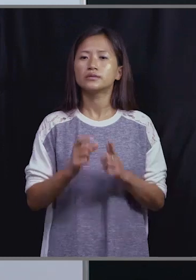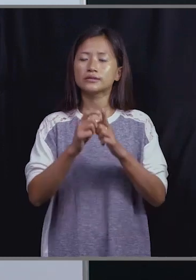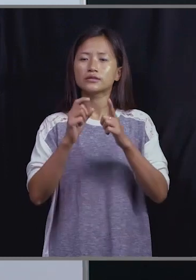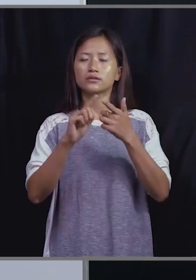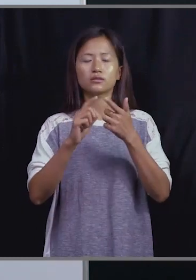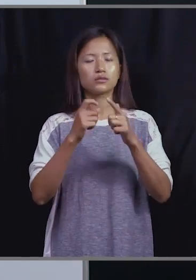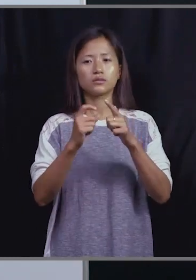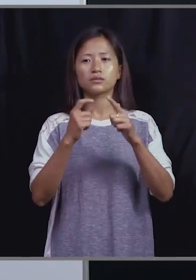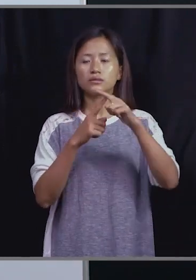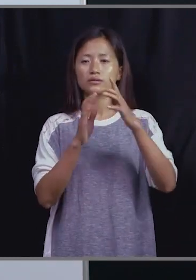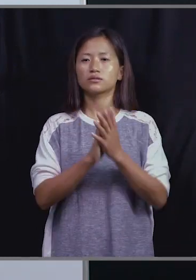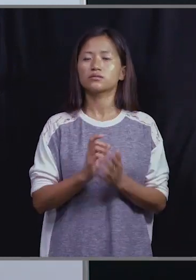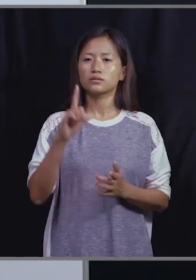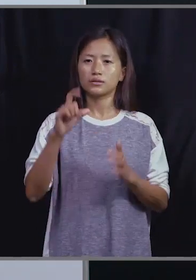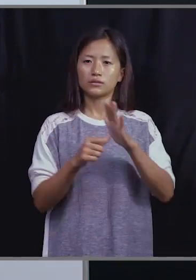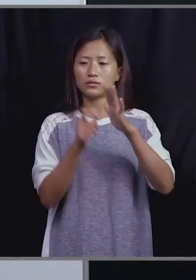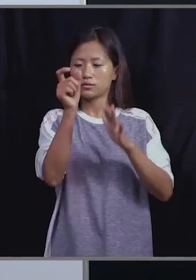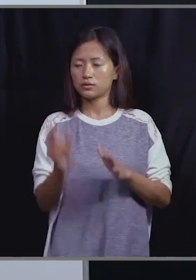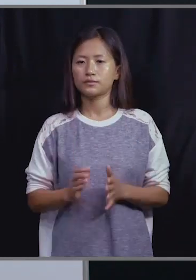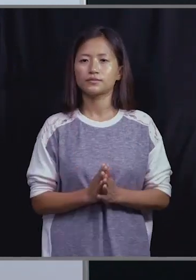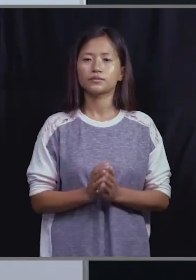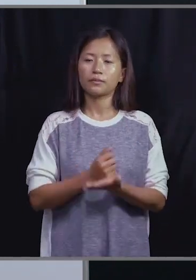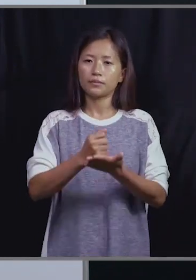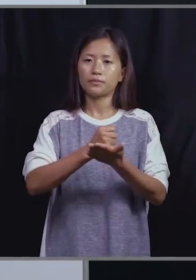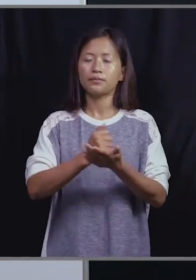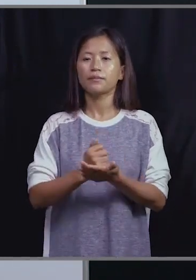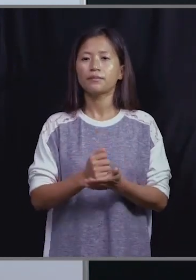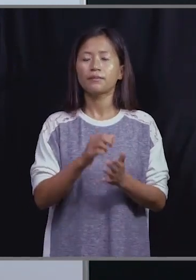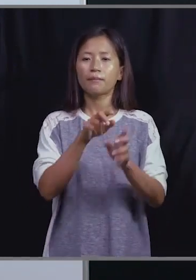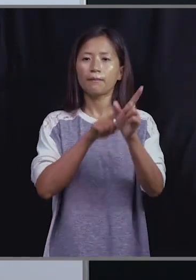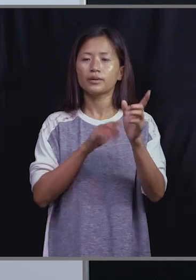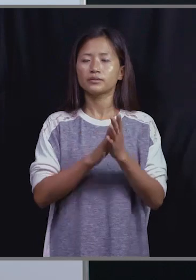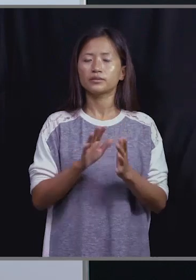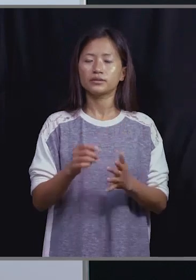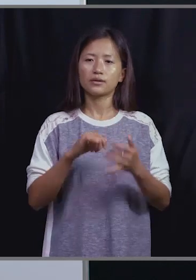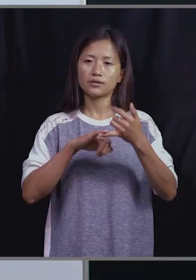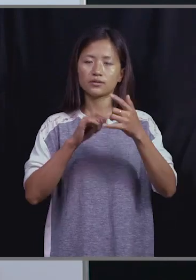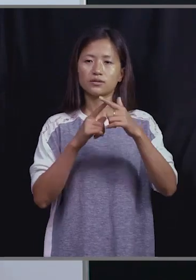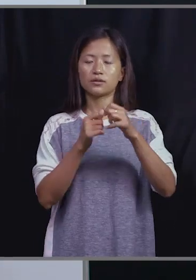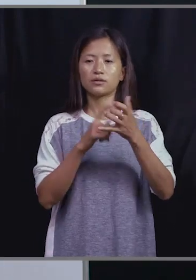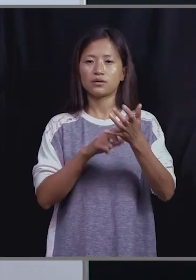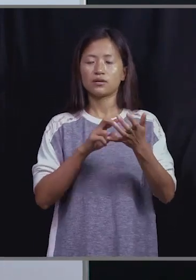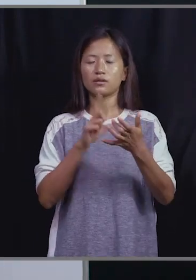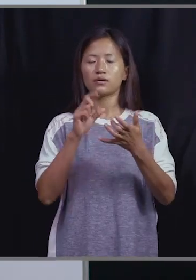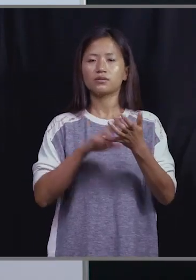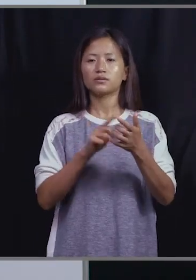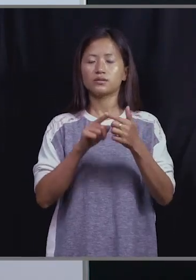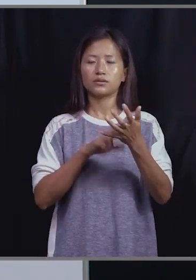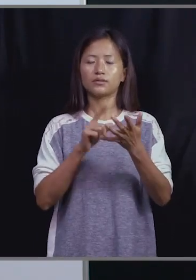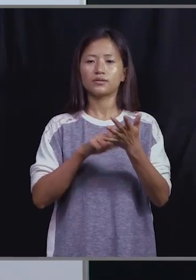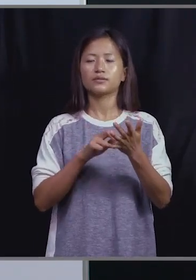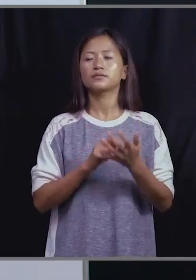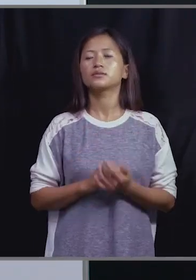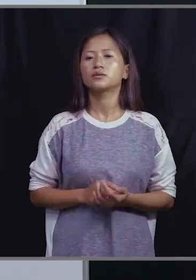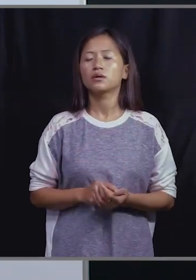dictatorial leadership that was practiced by Stalin. So when this shock therapy was